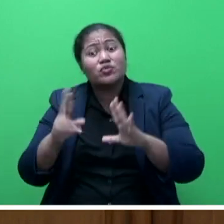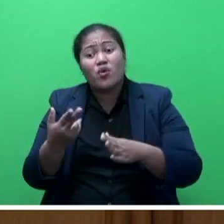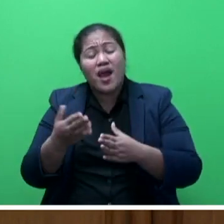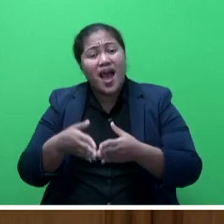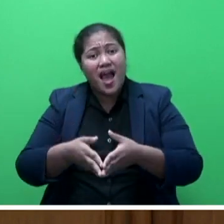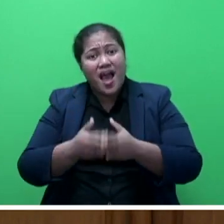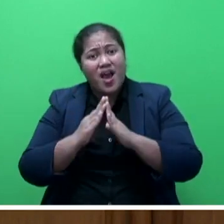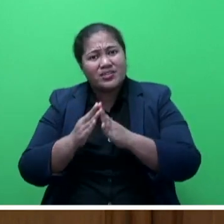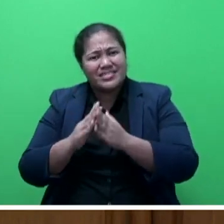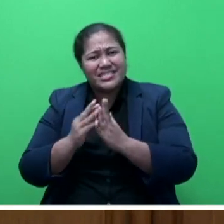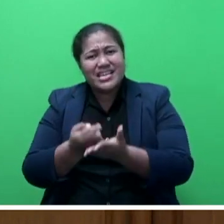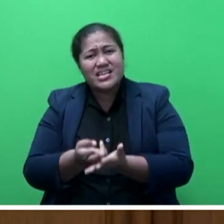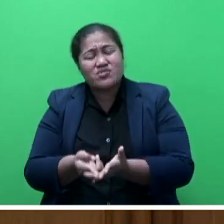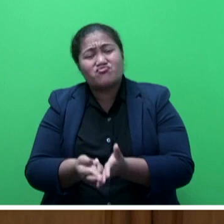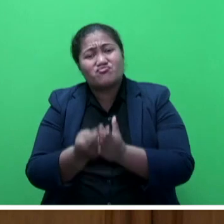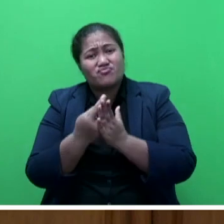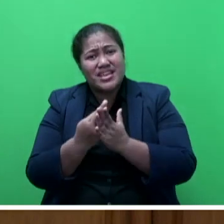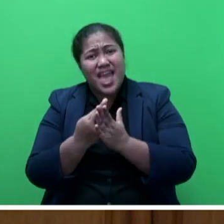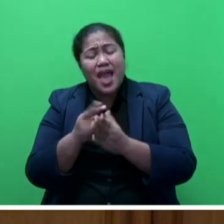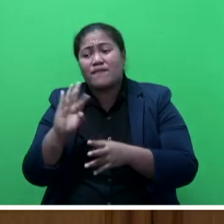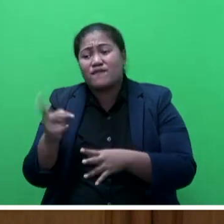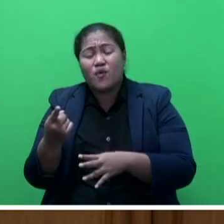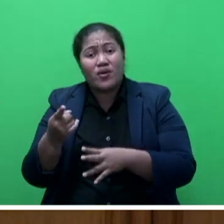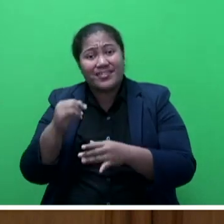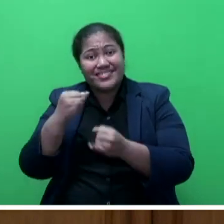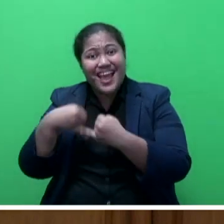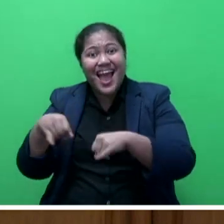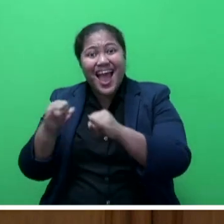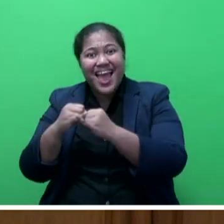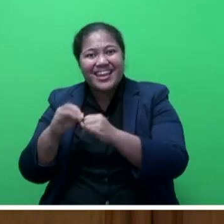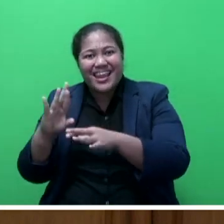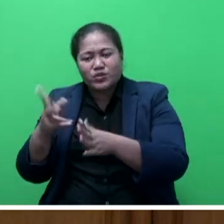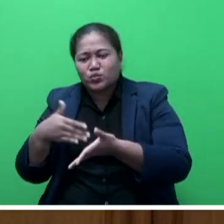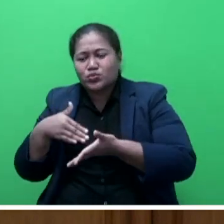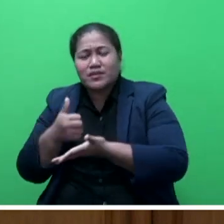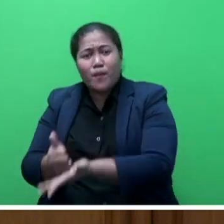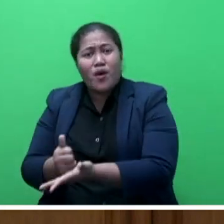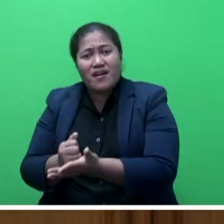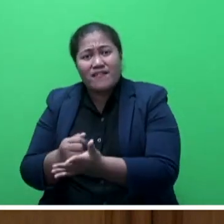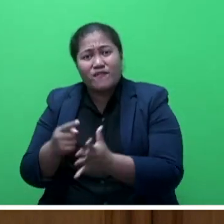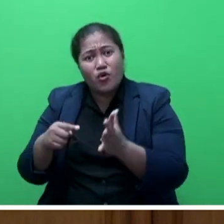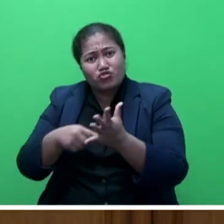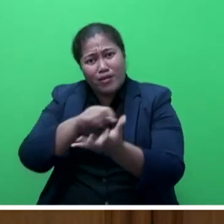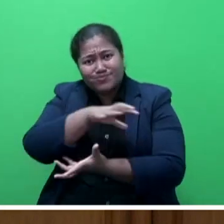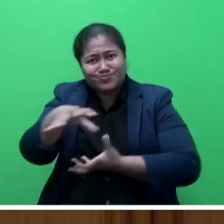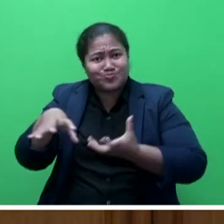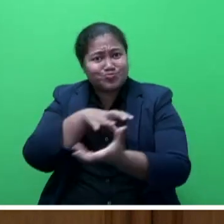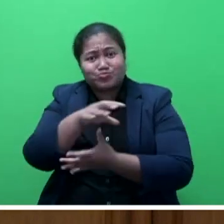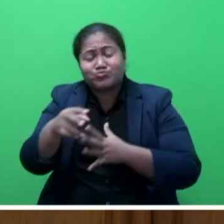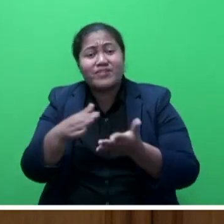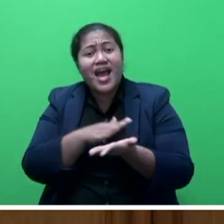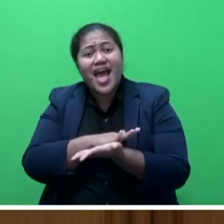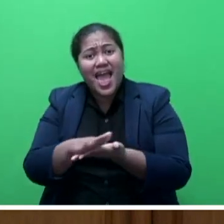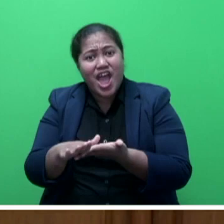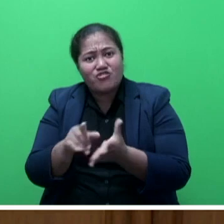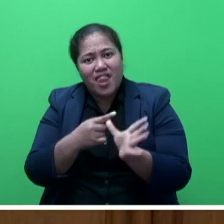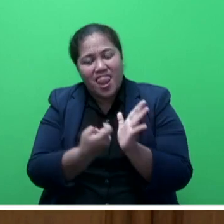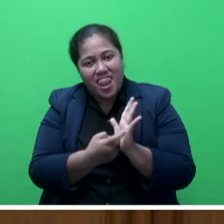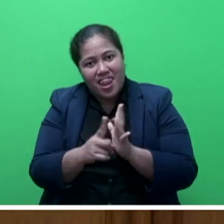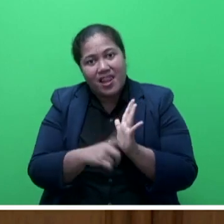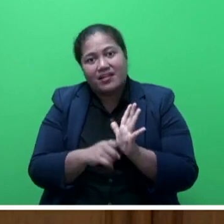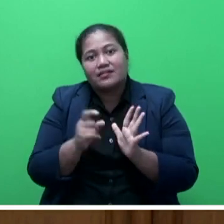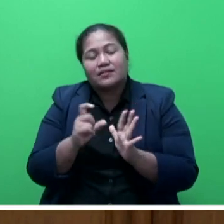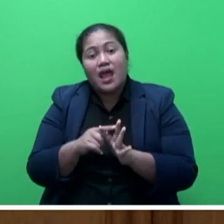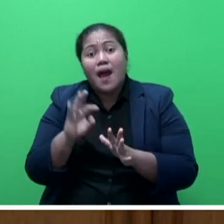the islands following tropical cyclone Harold. I am pleased to advise that after 30 weeks of operation